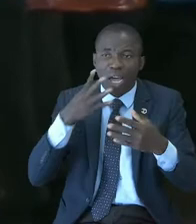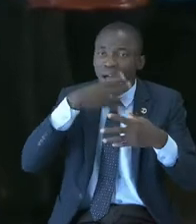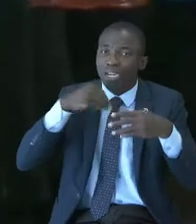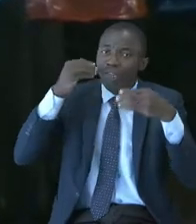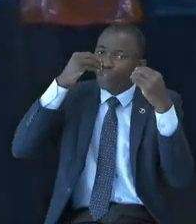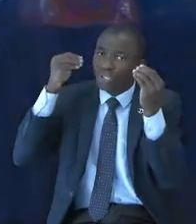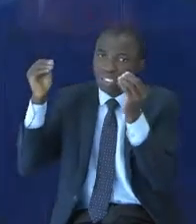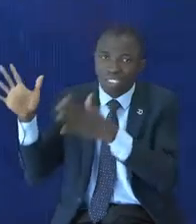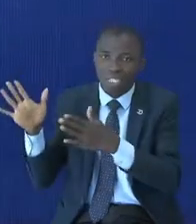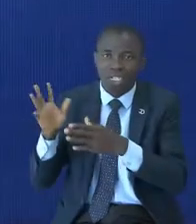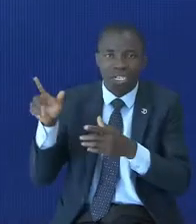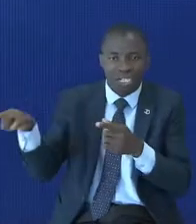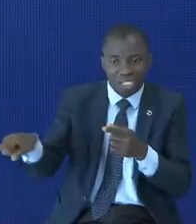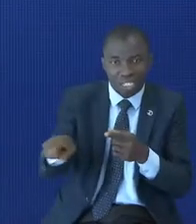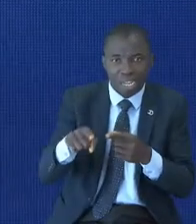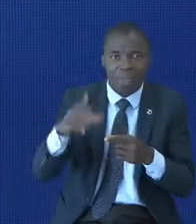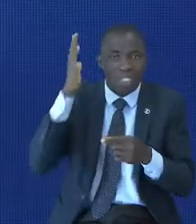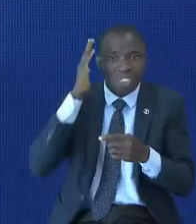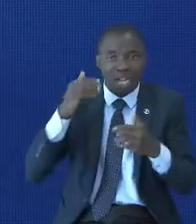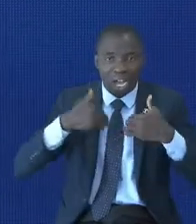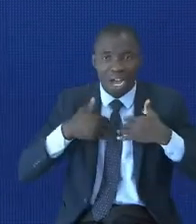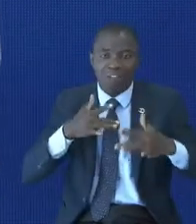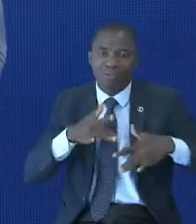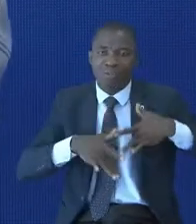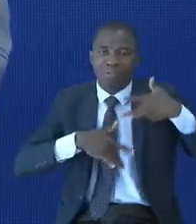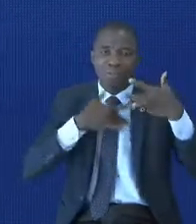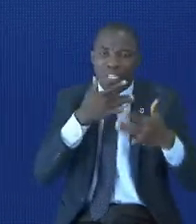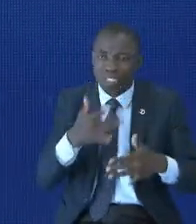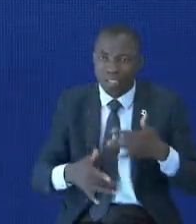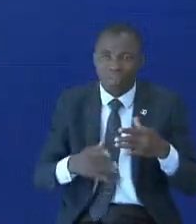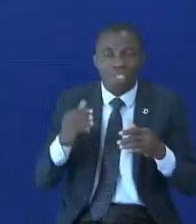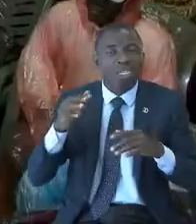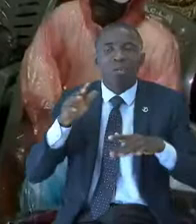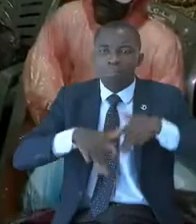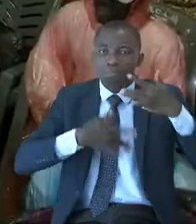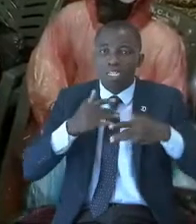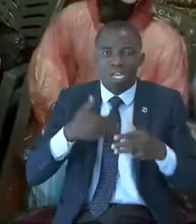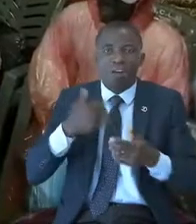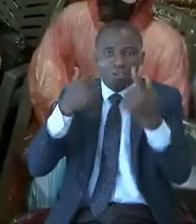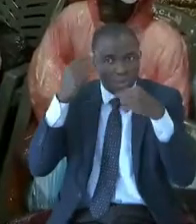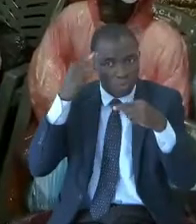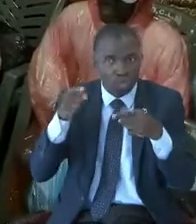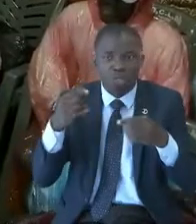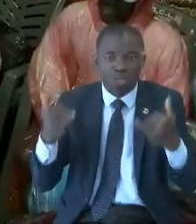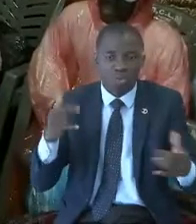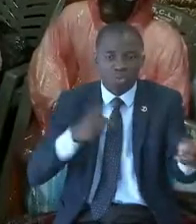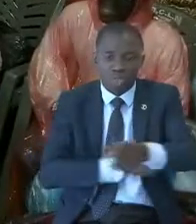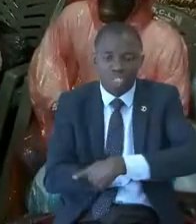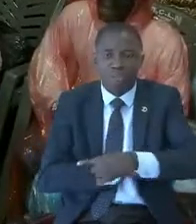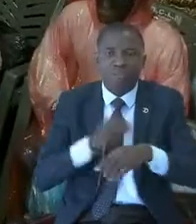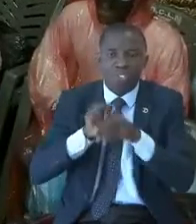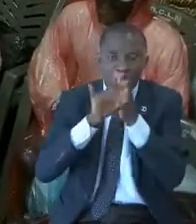forsaketh them shall have mercy. Mercy has come. Mercy has